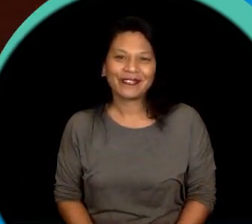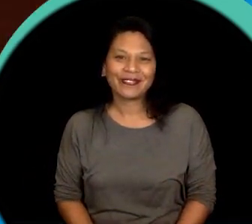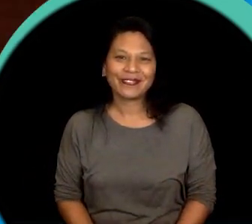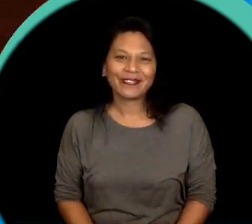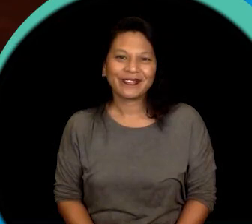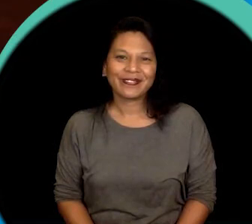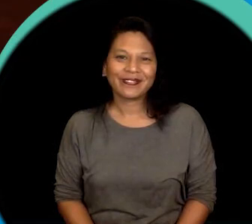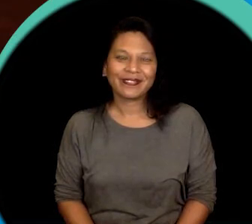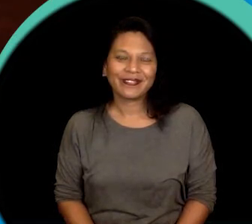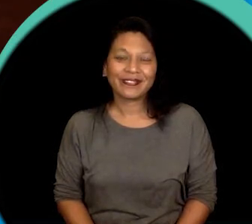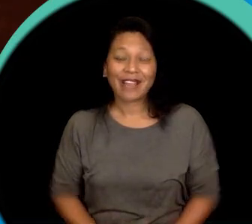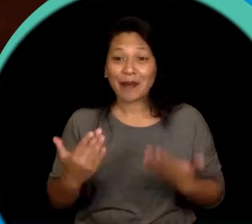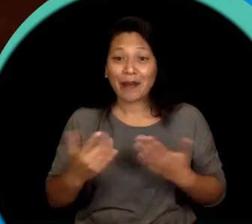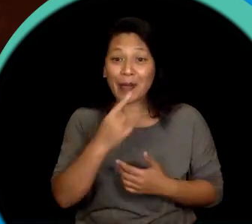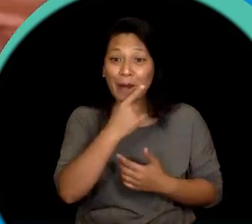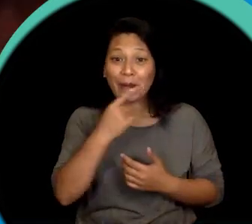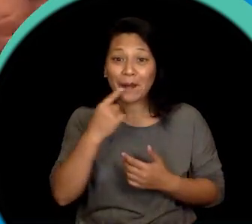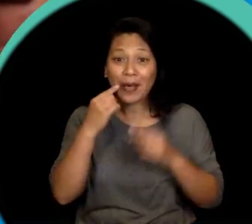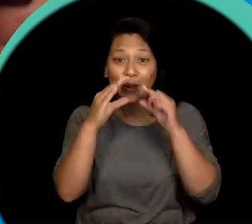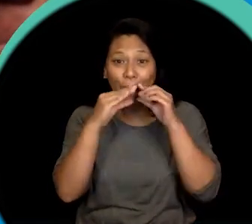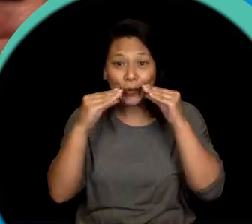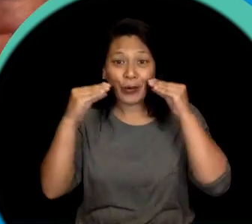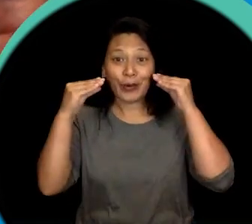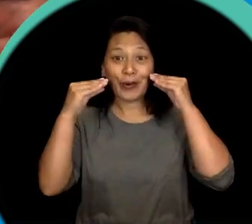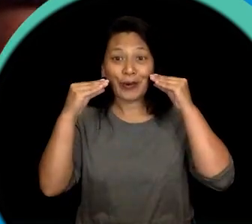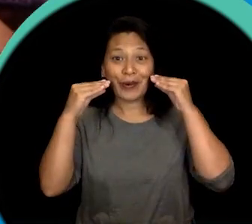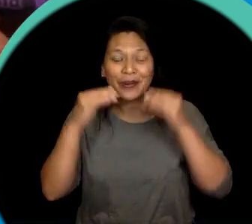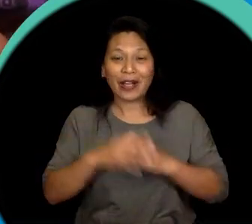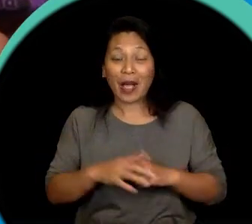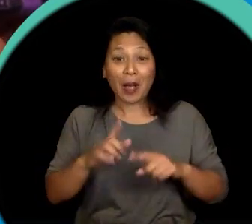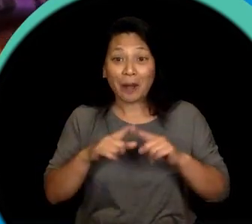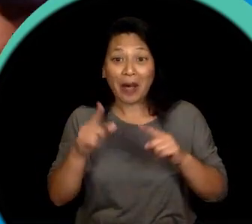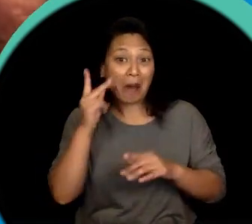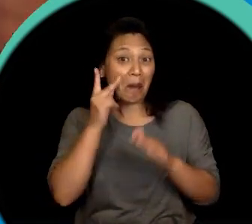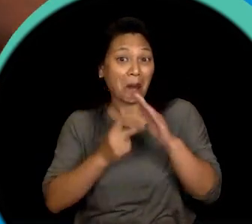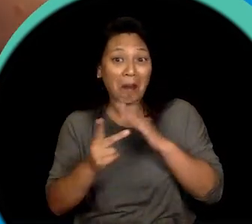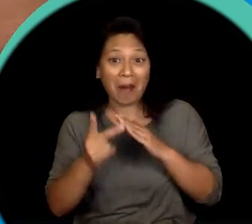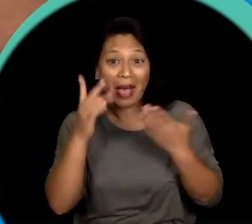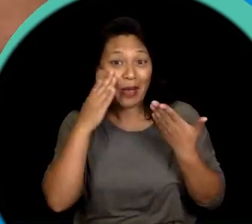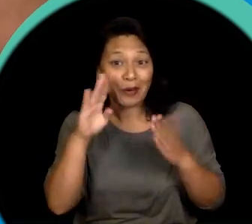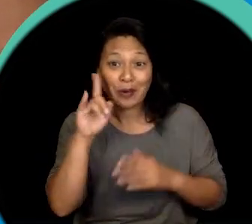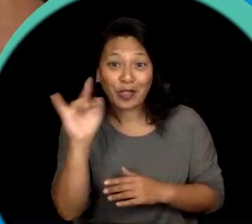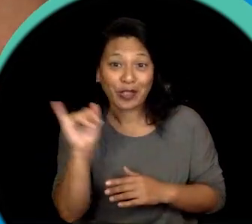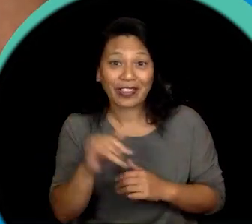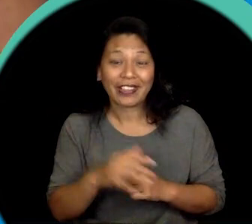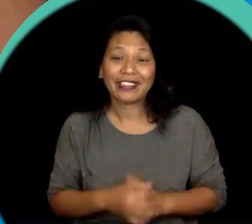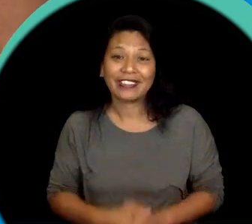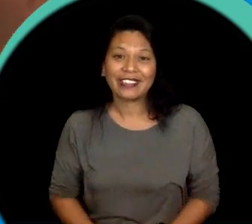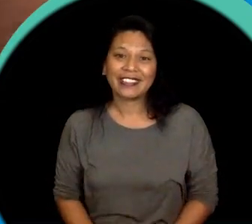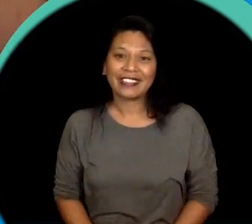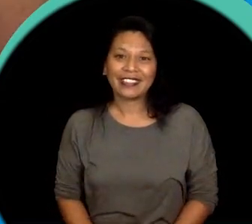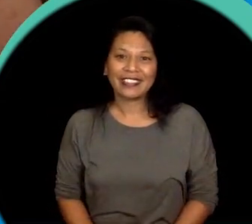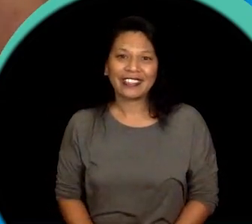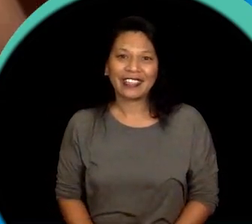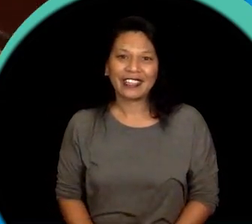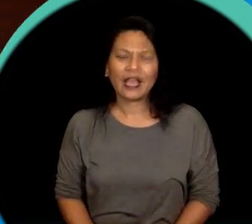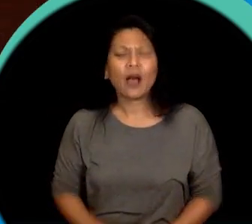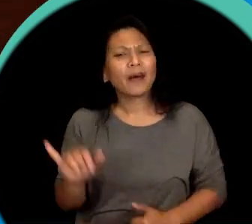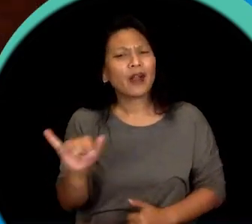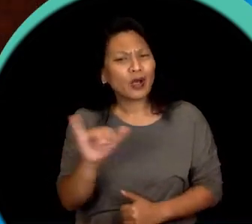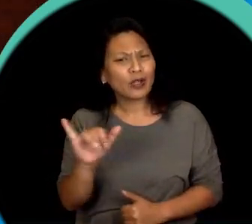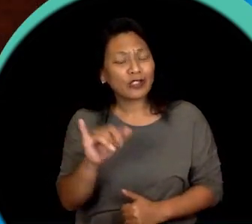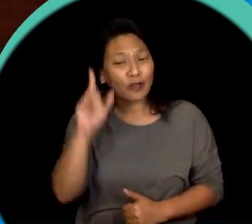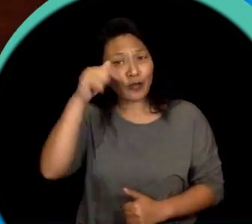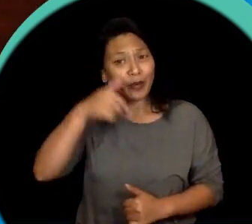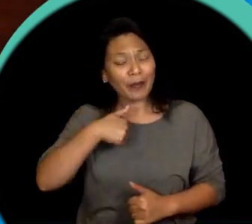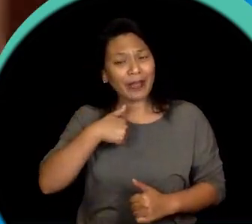And maybe a big mouth. Yeah, I have no idea what this is. But I always like adding